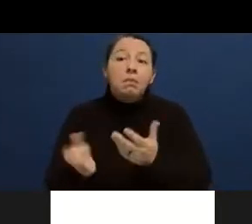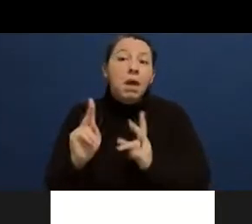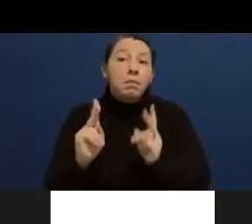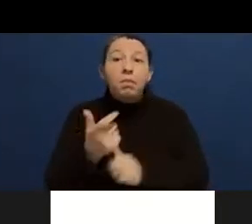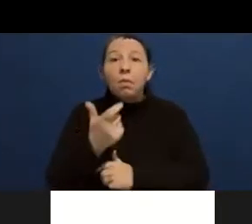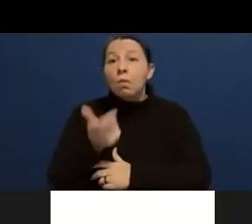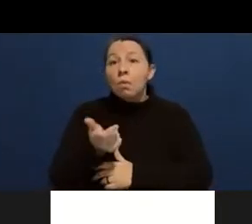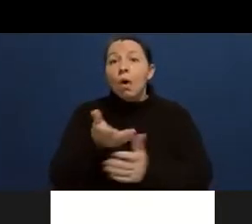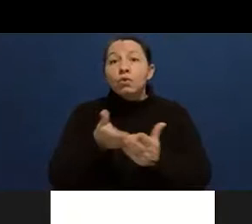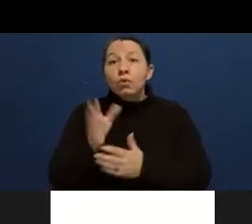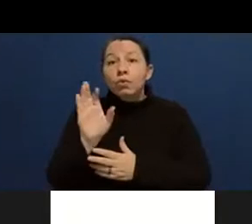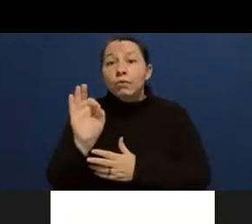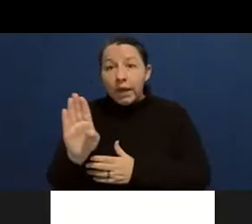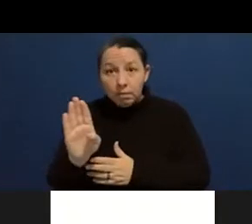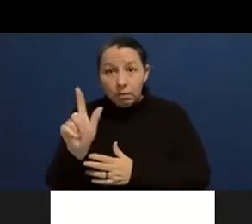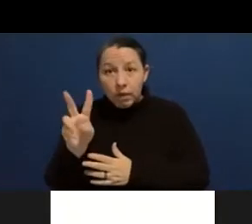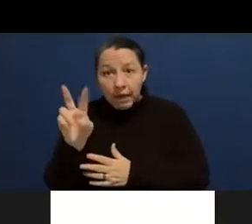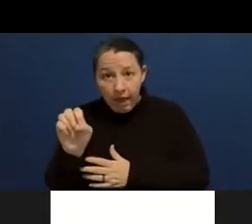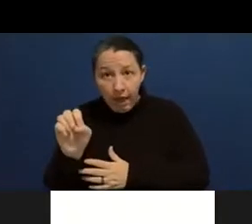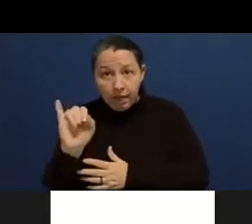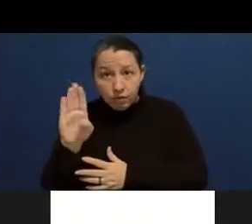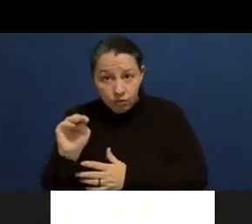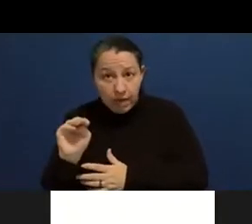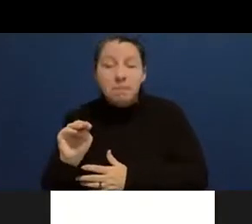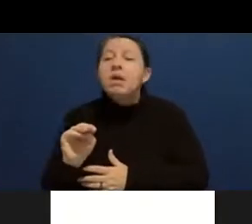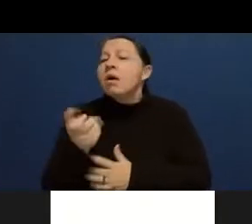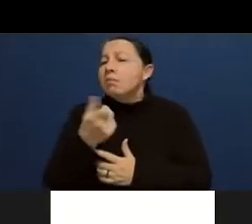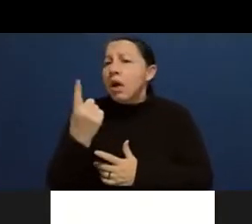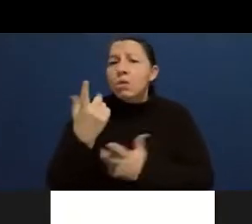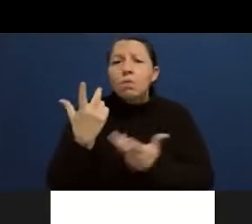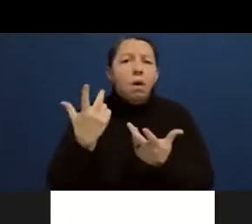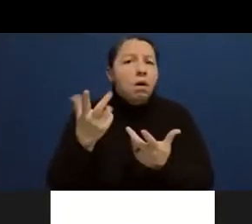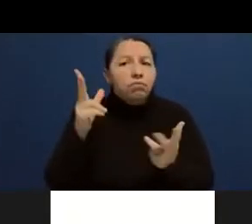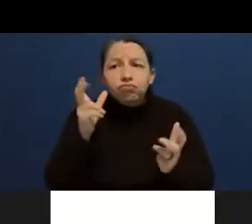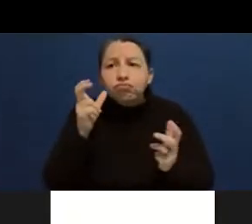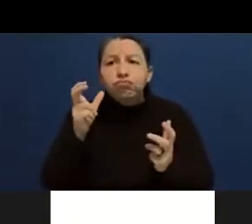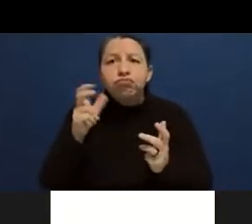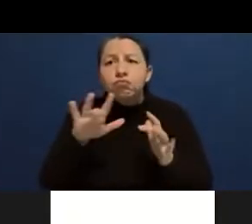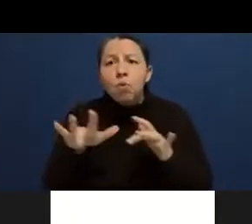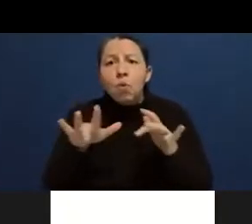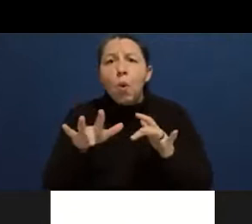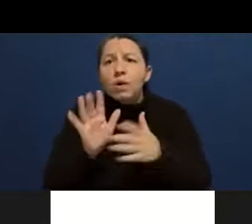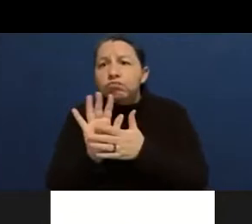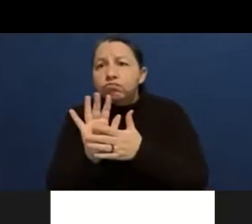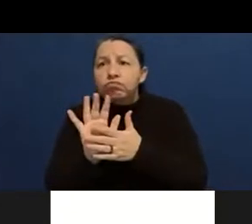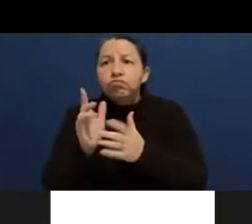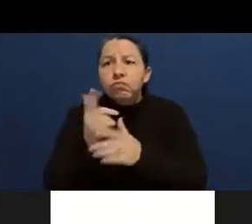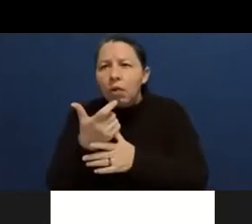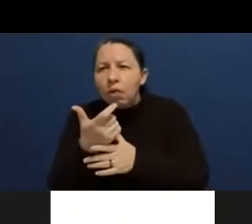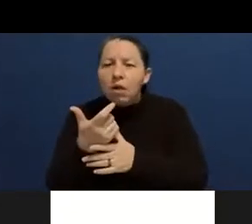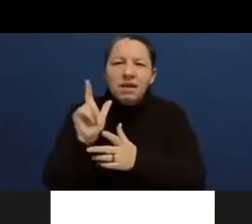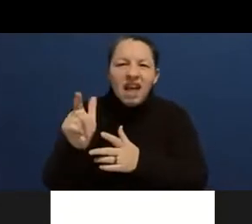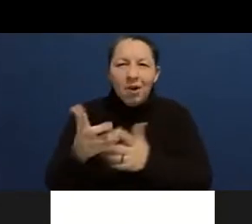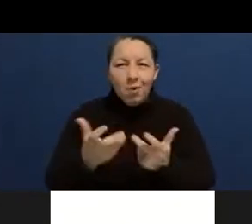our Facebook, as well as anyone who may be watching the recordings later, want to do my own welcome to everyone. My name is Jolene Engelking,